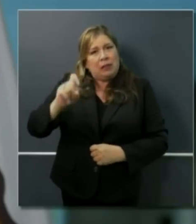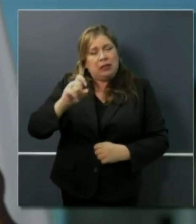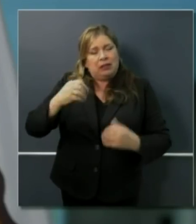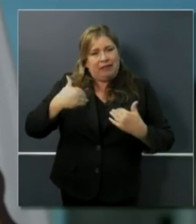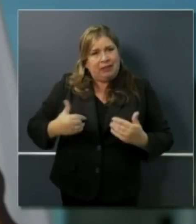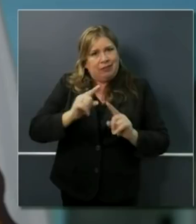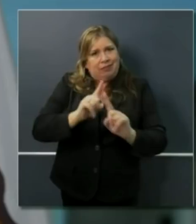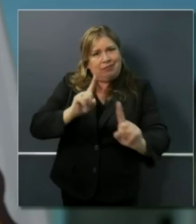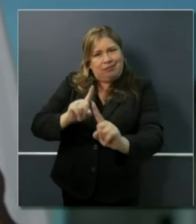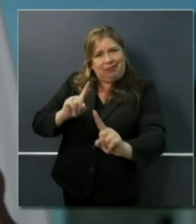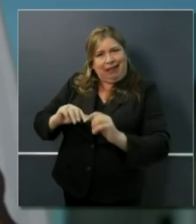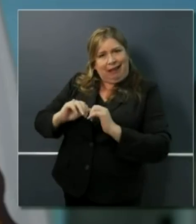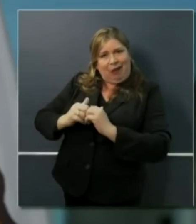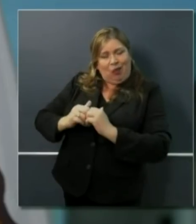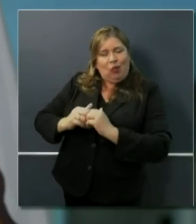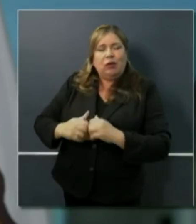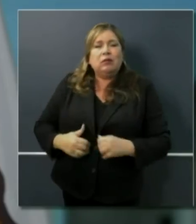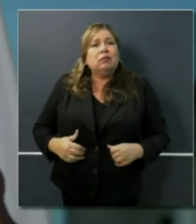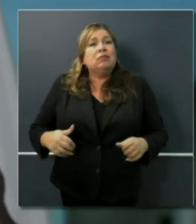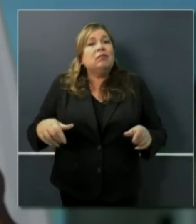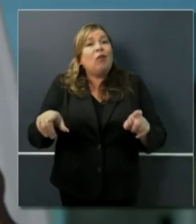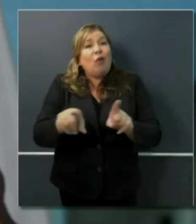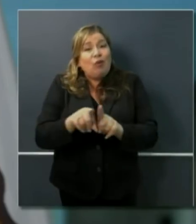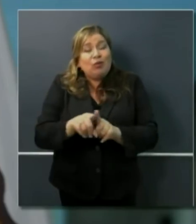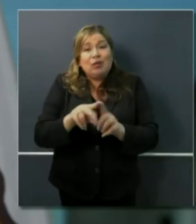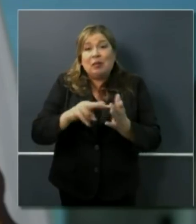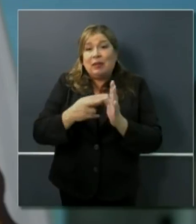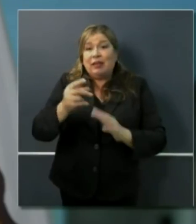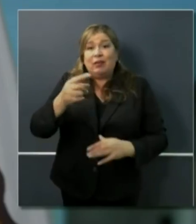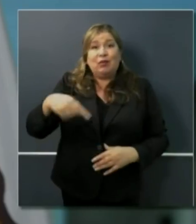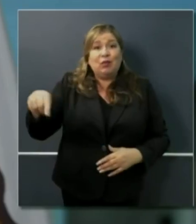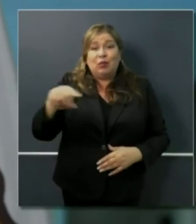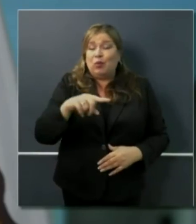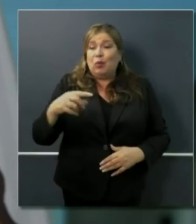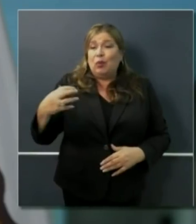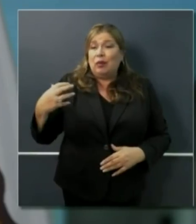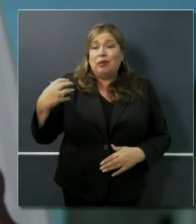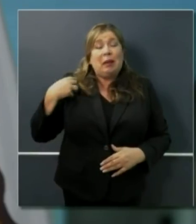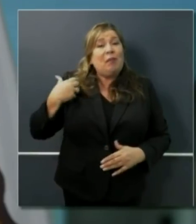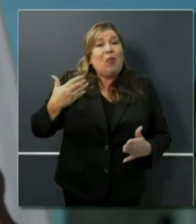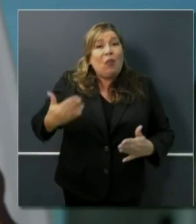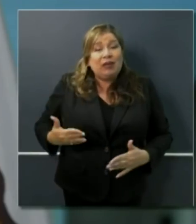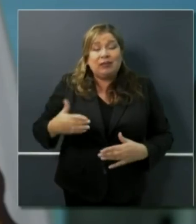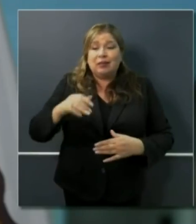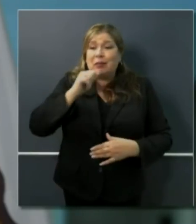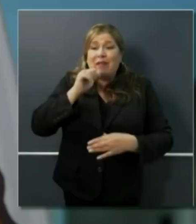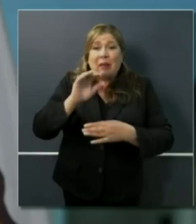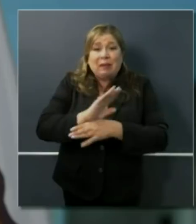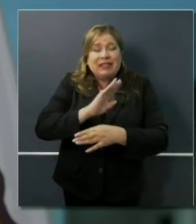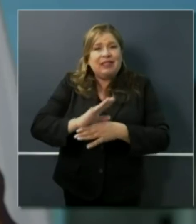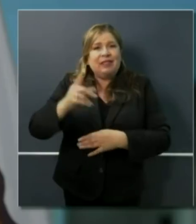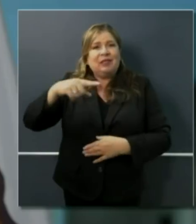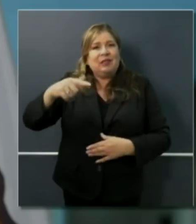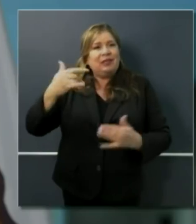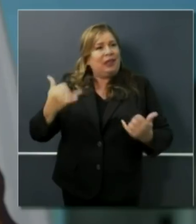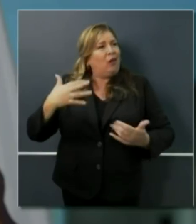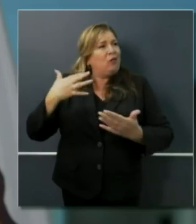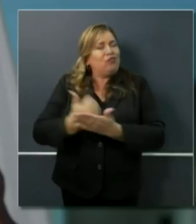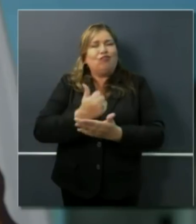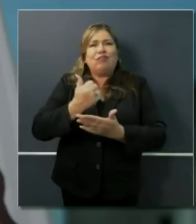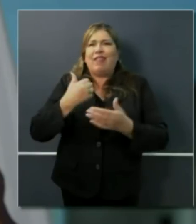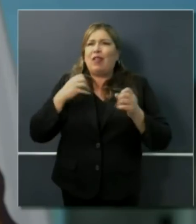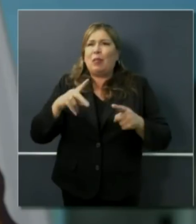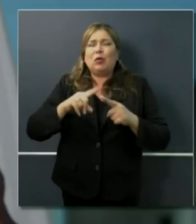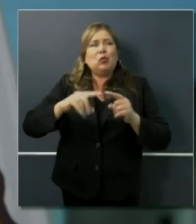also develops opportunities because we have a chance, and as Lincoln once said, to think anew and act